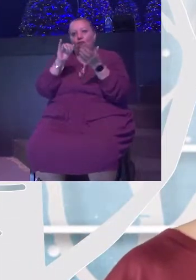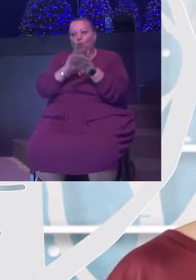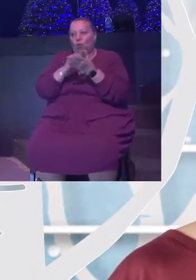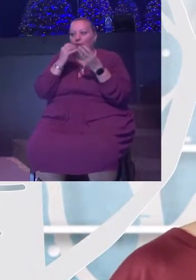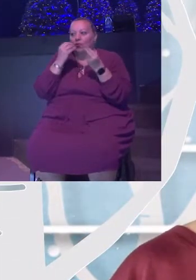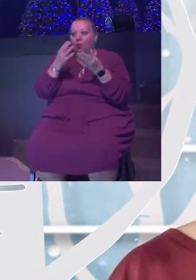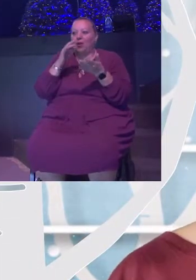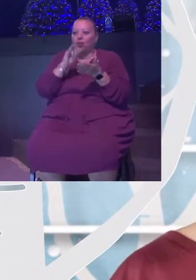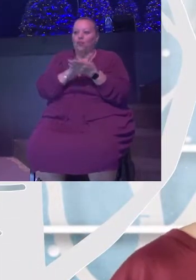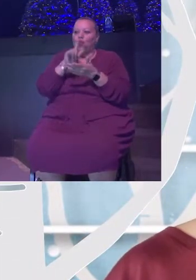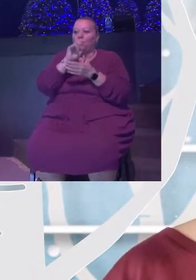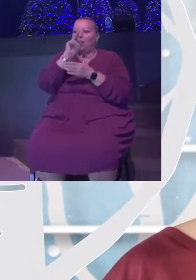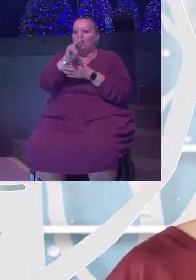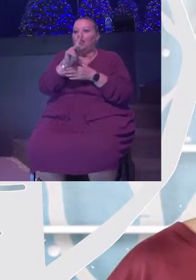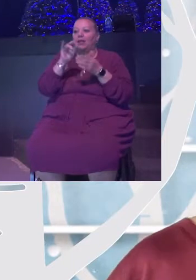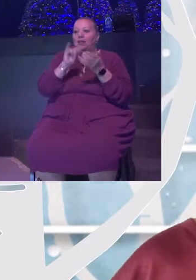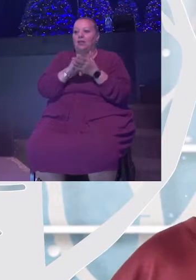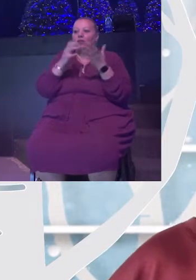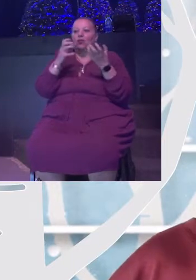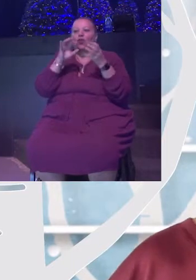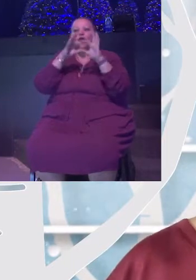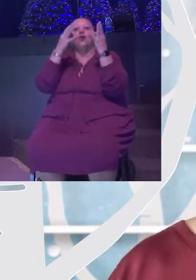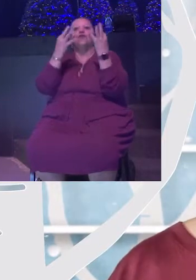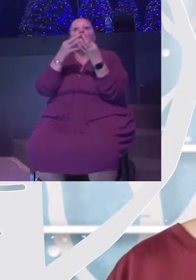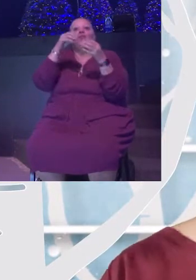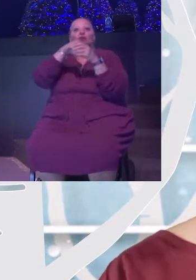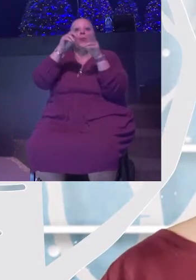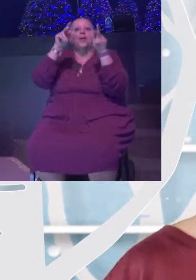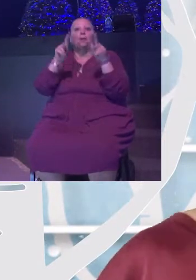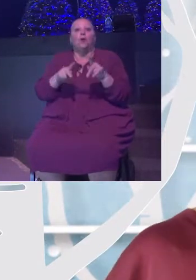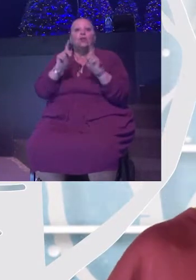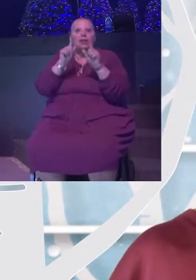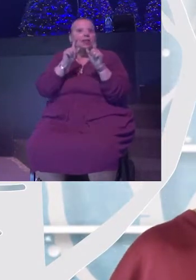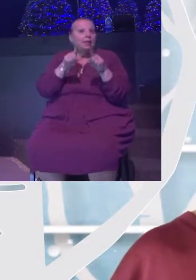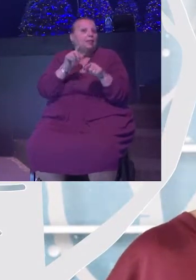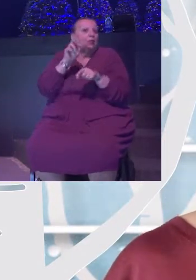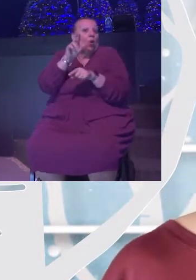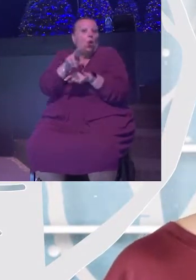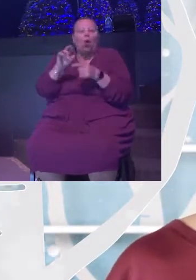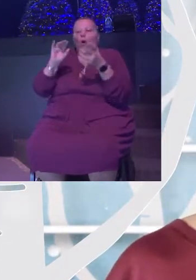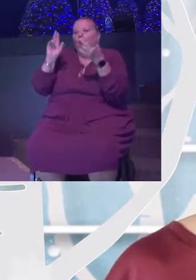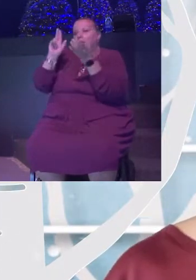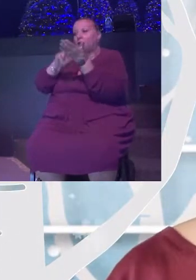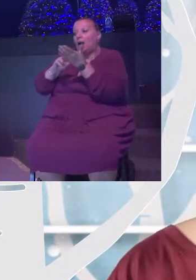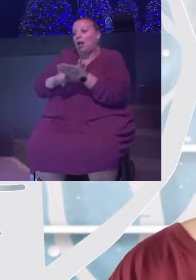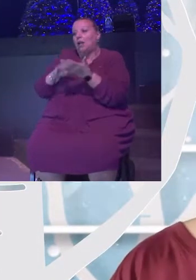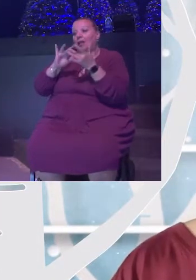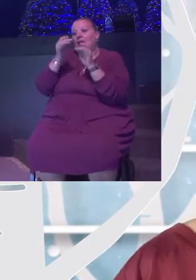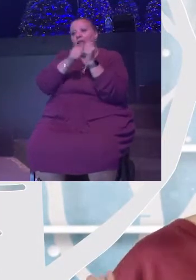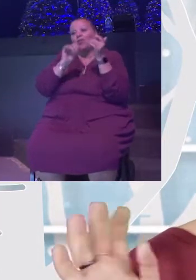communitycc.com/Jingle Jam for the link to register your family for in-person attendance or watch online on any